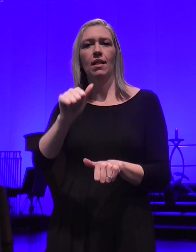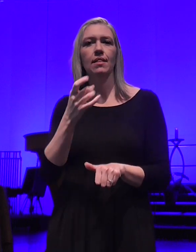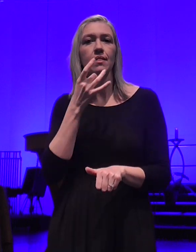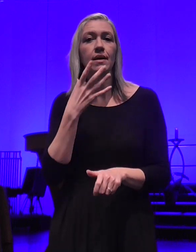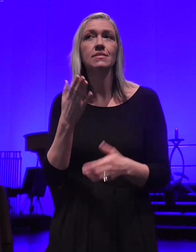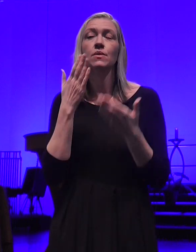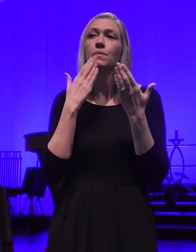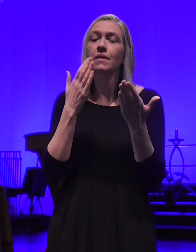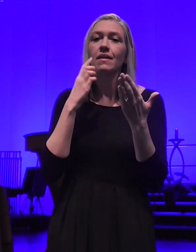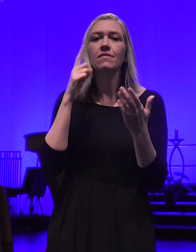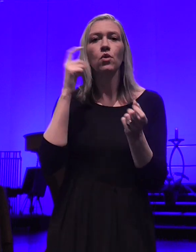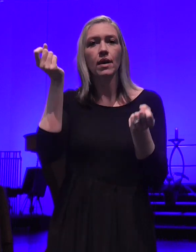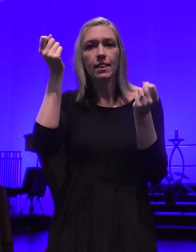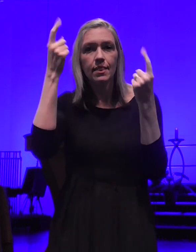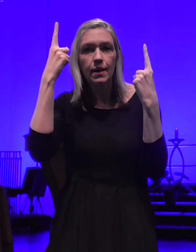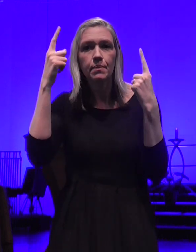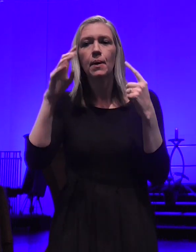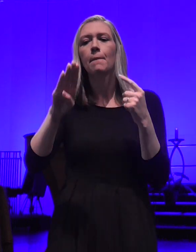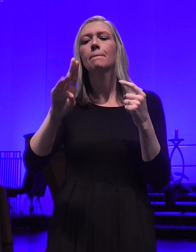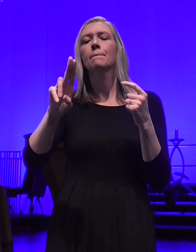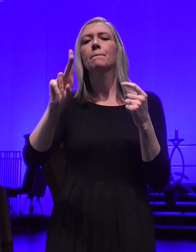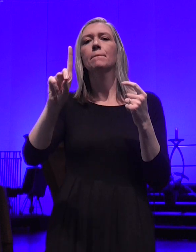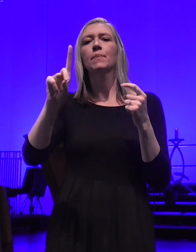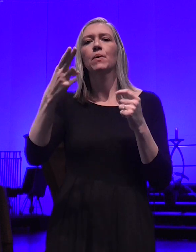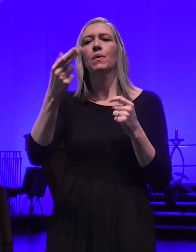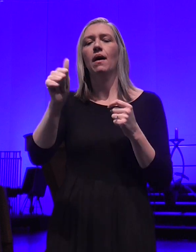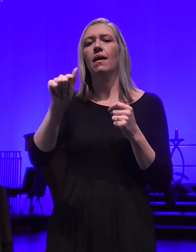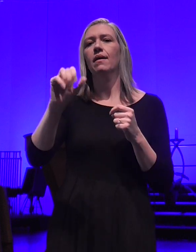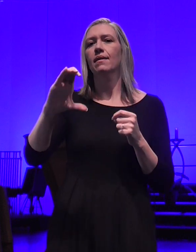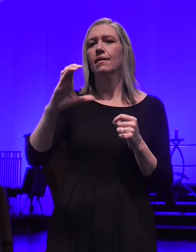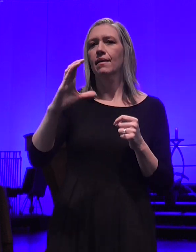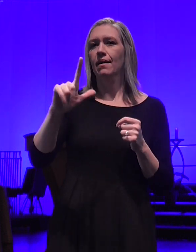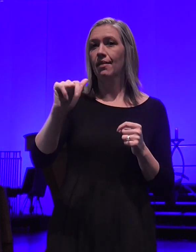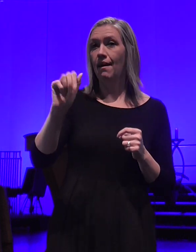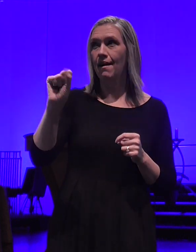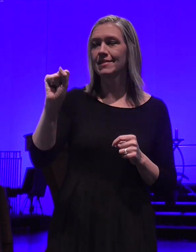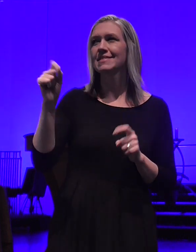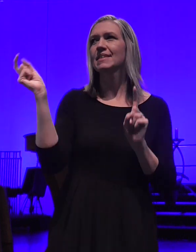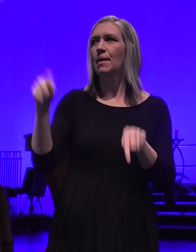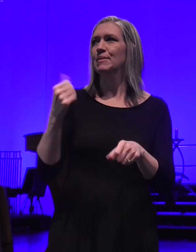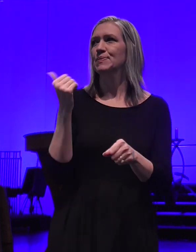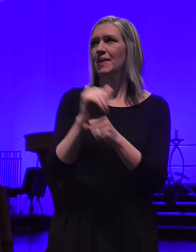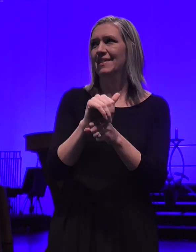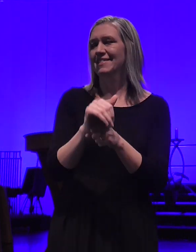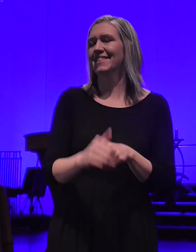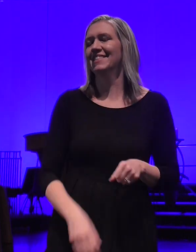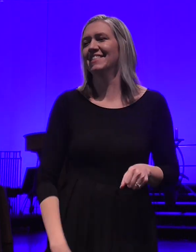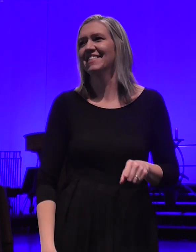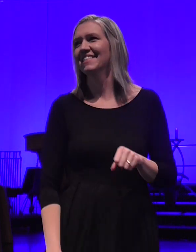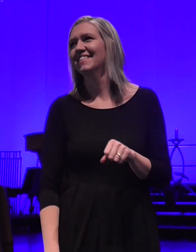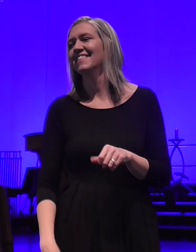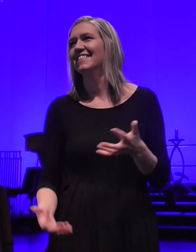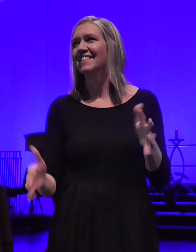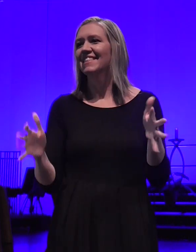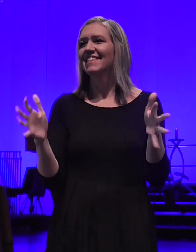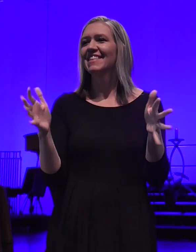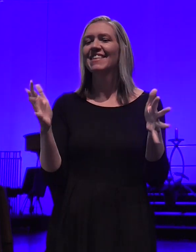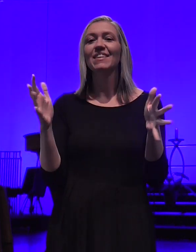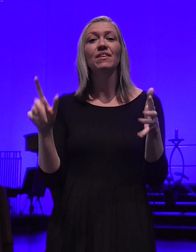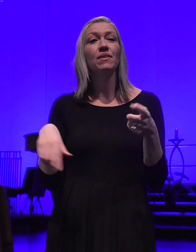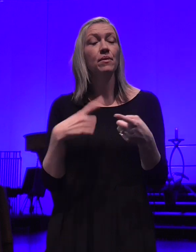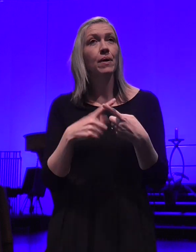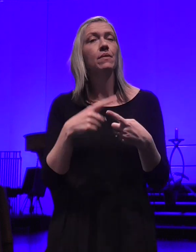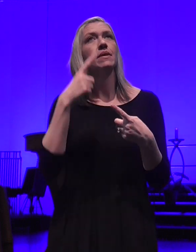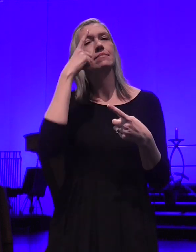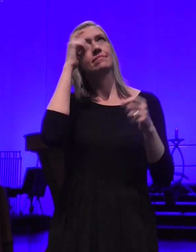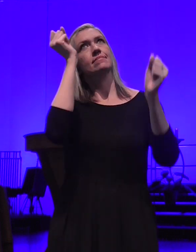give thanks for enlightenment because Buddha Claus is coming tonight. Thank you. And when we think